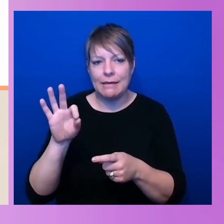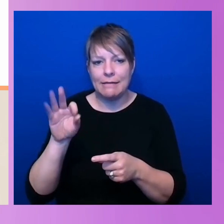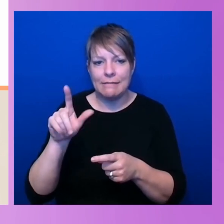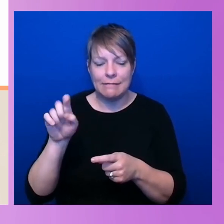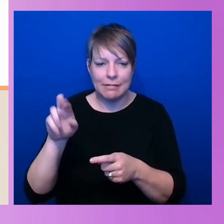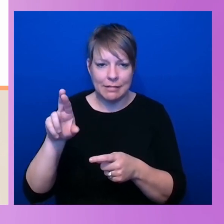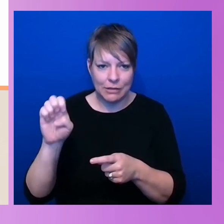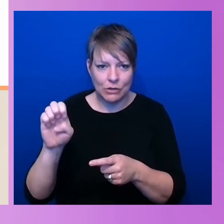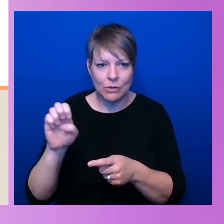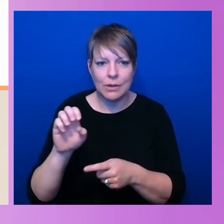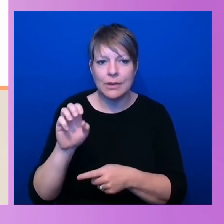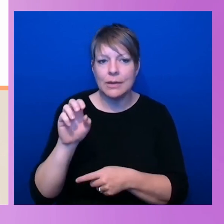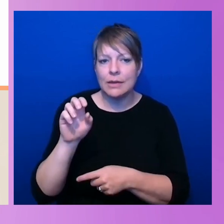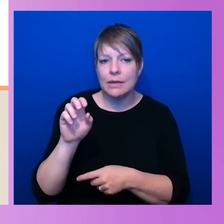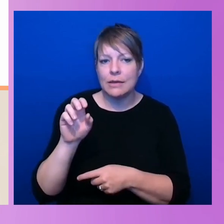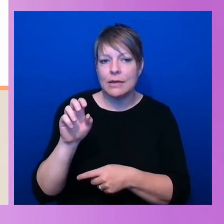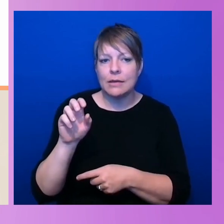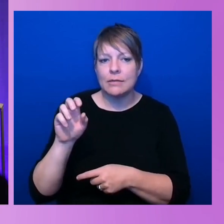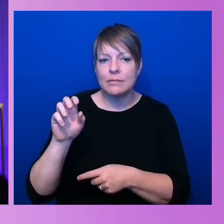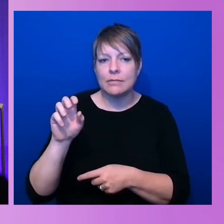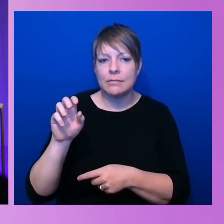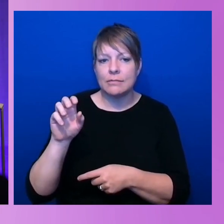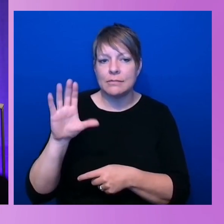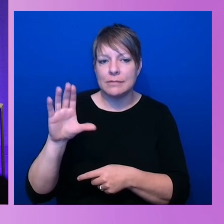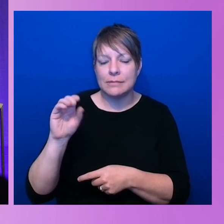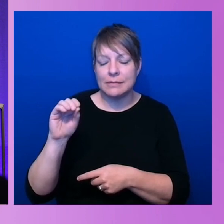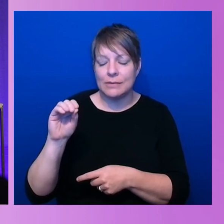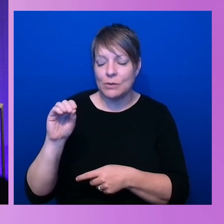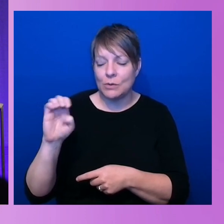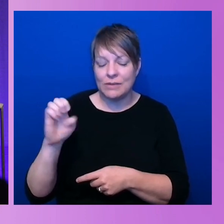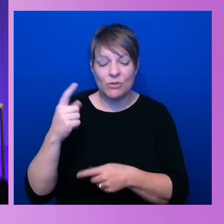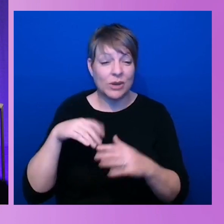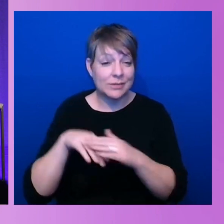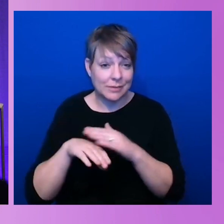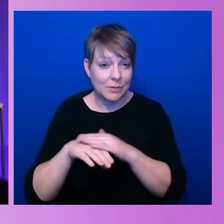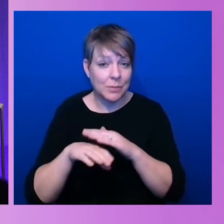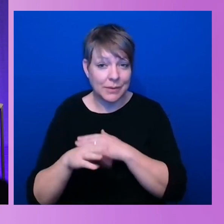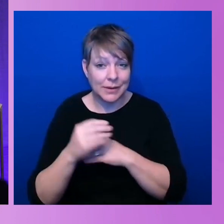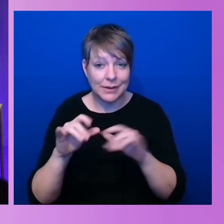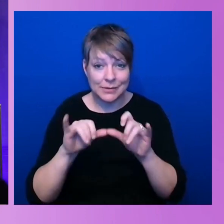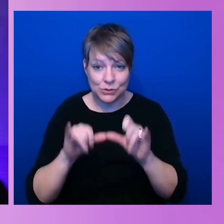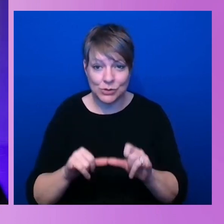Accessibility Officer. And I'm going to grab them some water, because we need that. Here we go. Thank you.